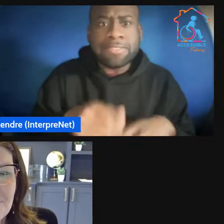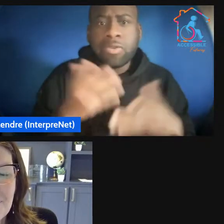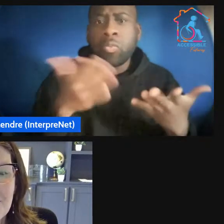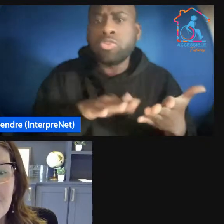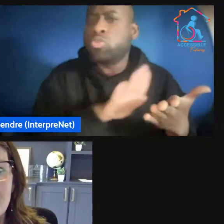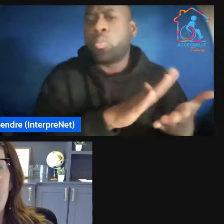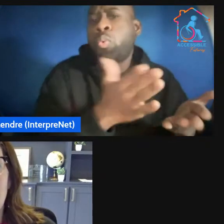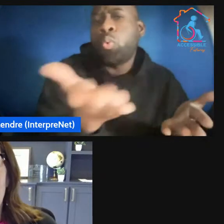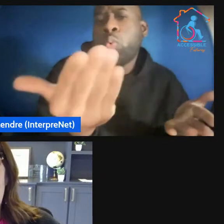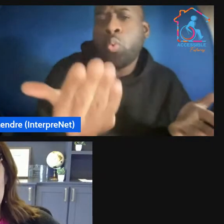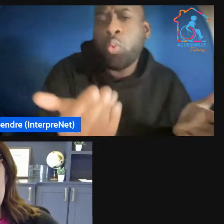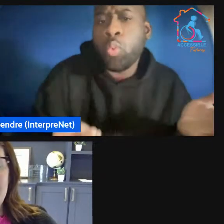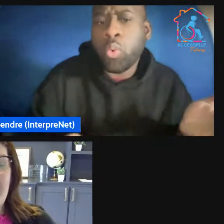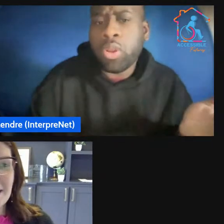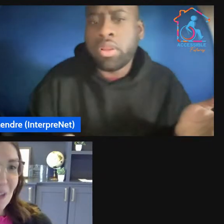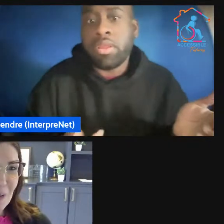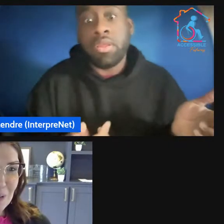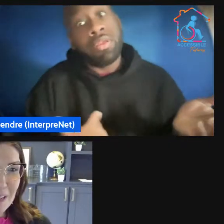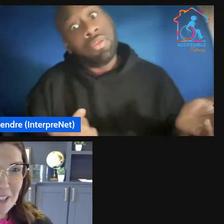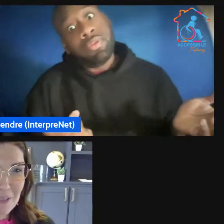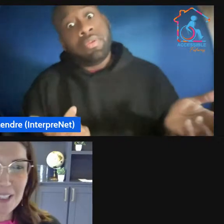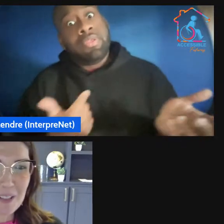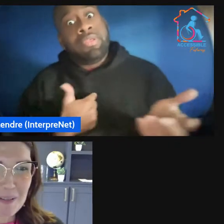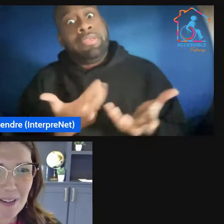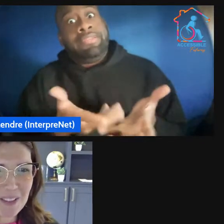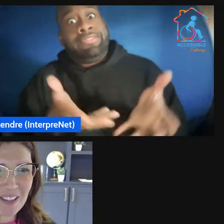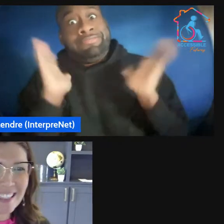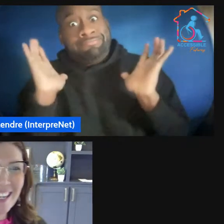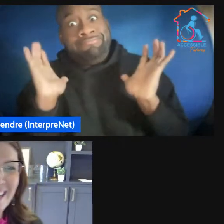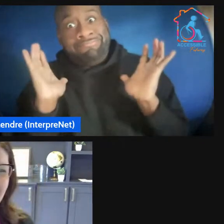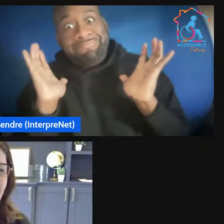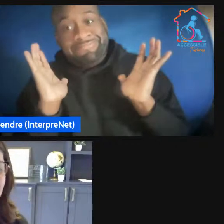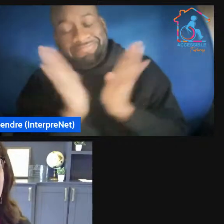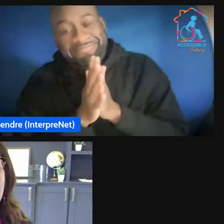approach? I mean, that's a loaded question. What's your approach?